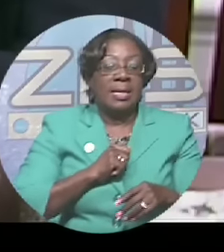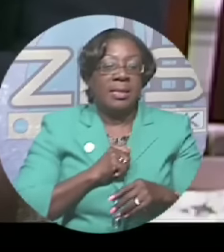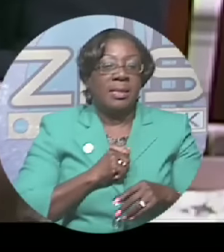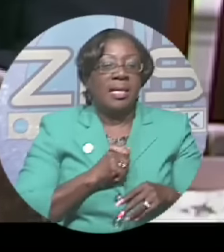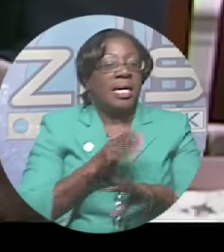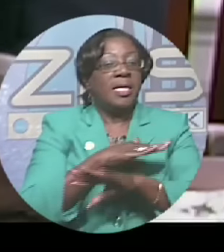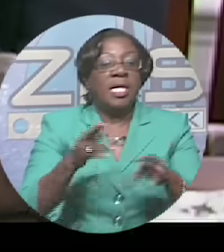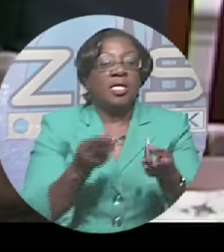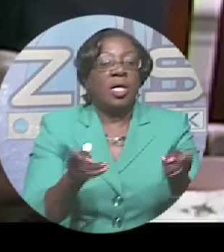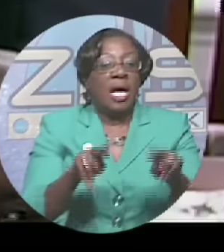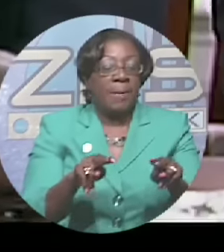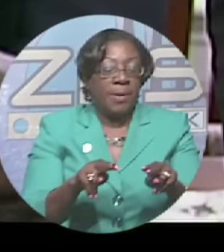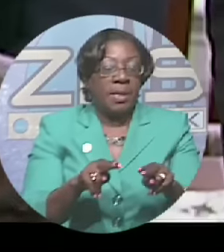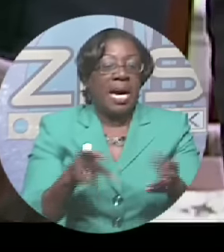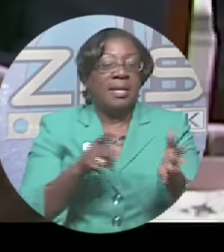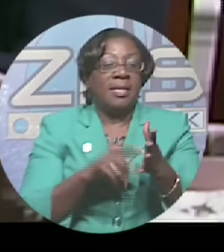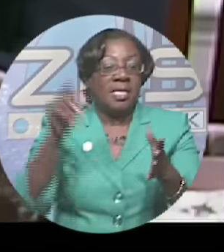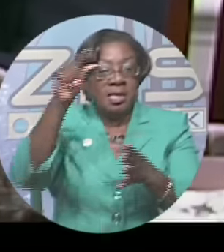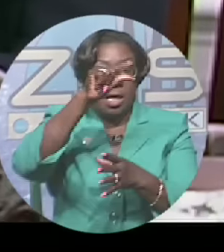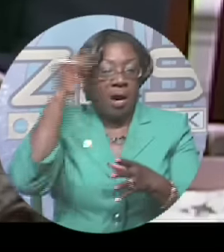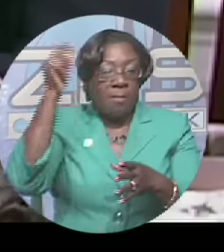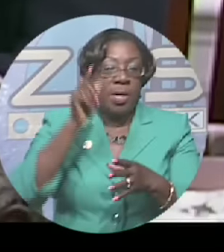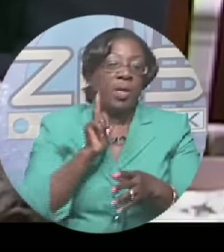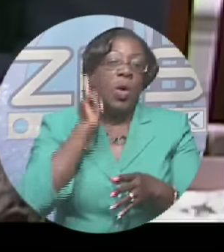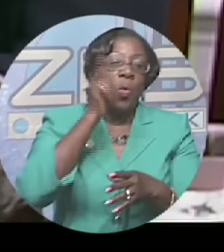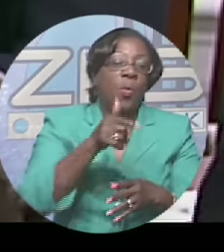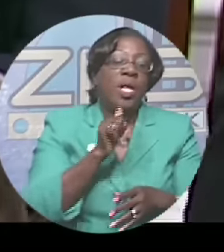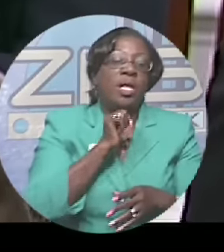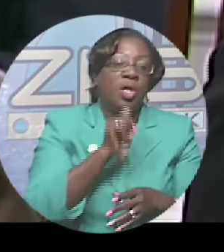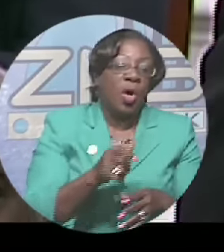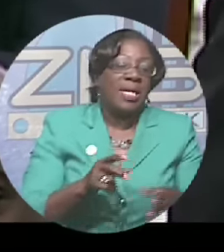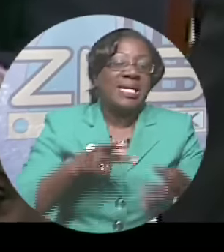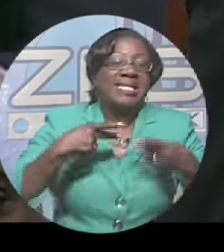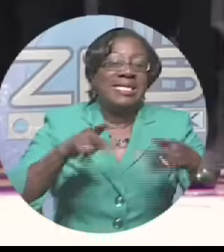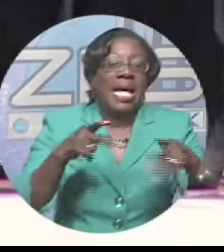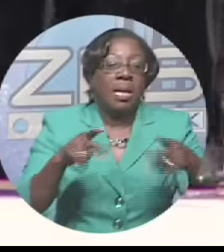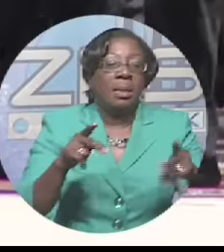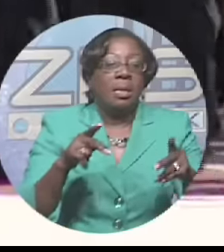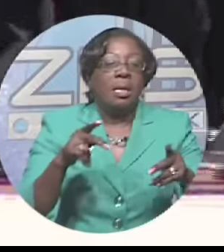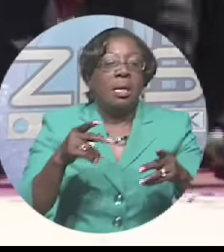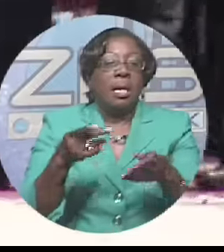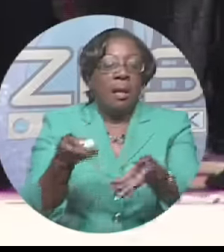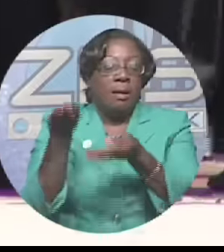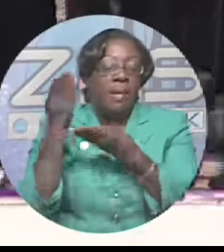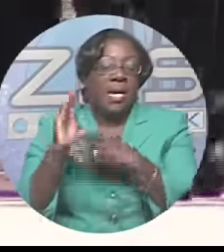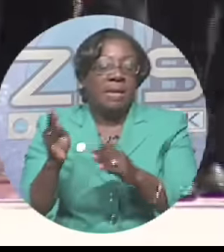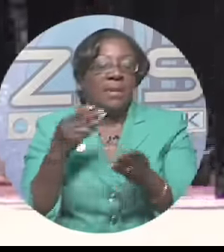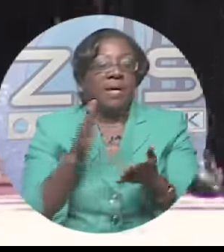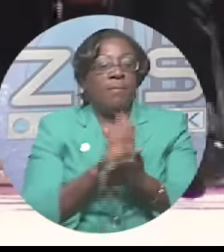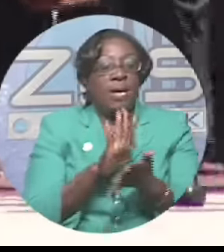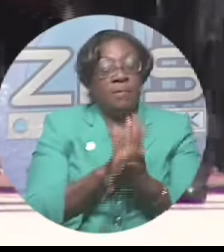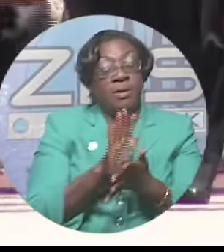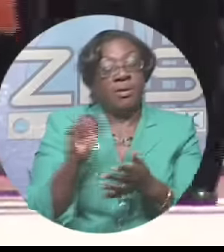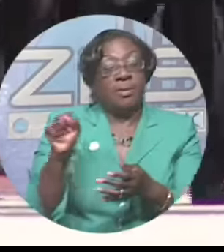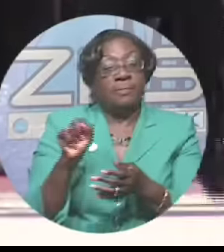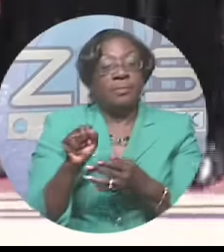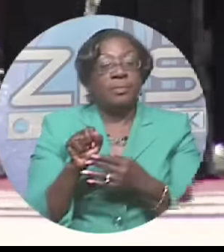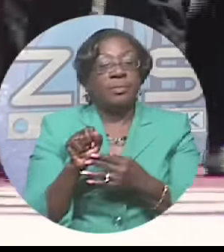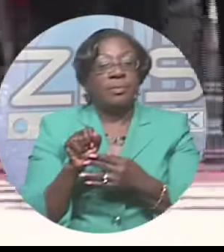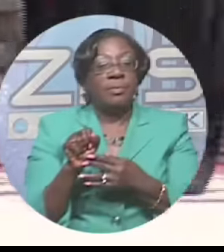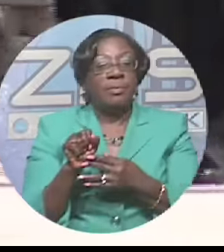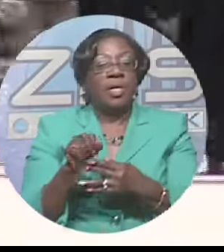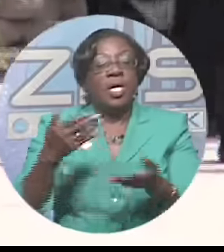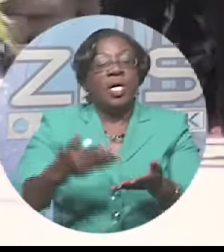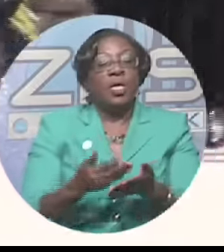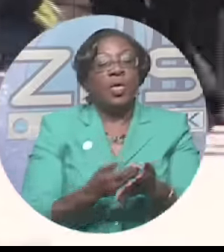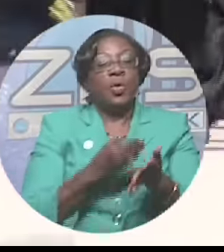arise. And this government will not sell citizenship. And while a number of new fees and taxes will also be implemented